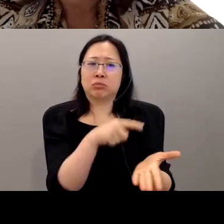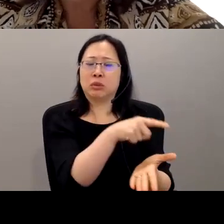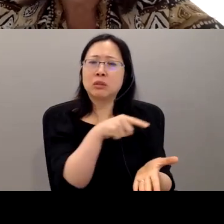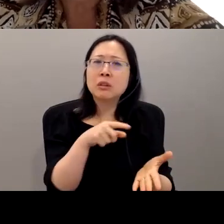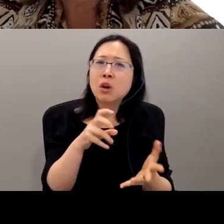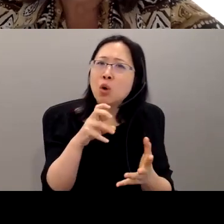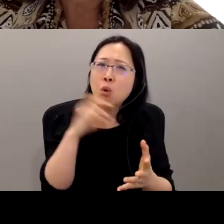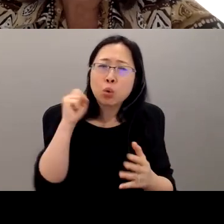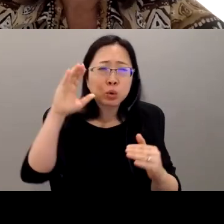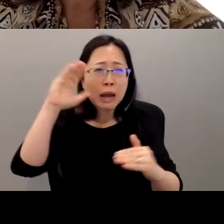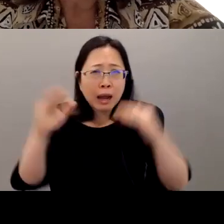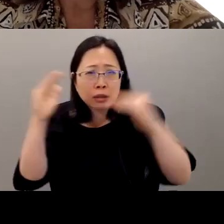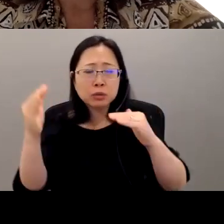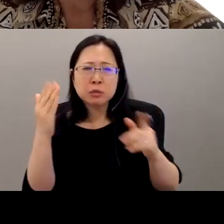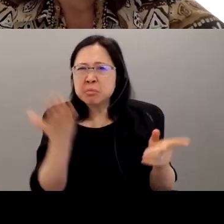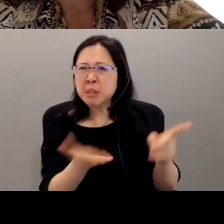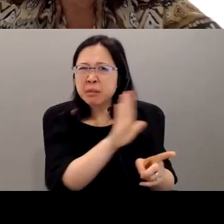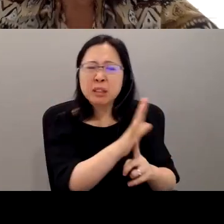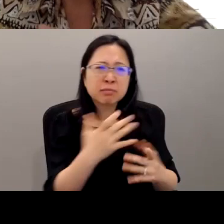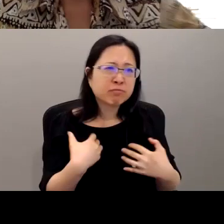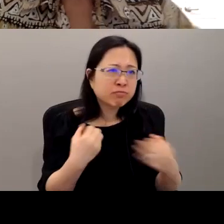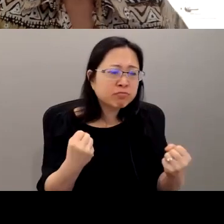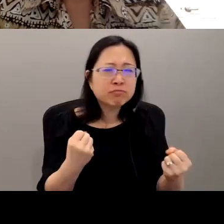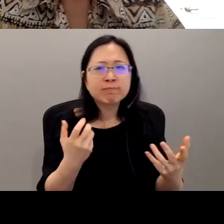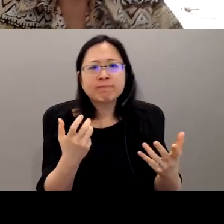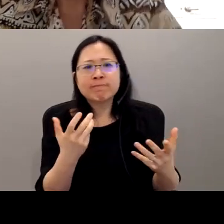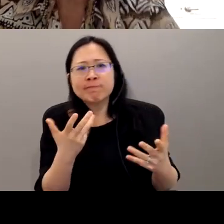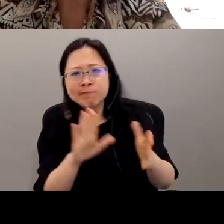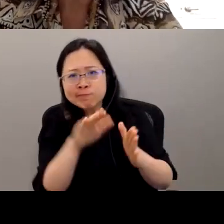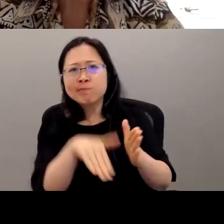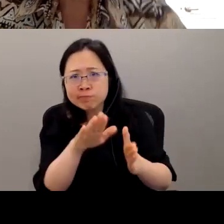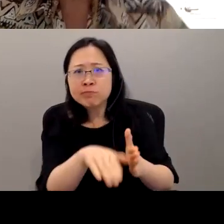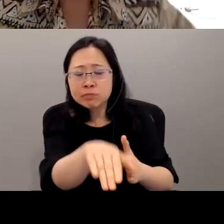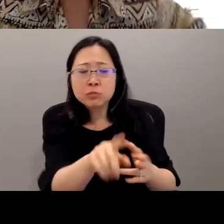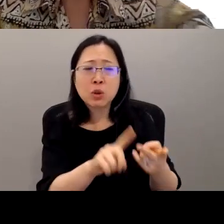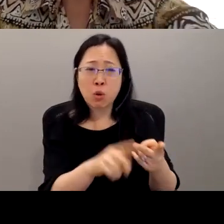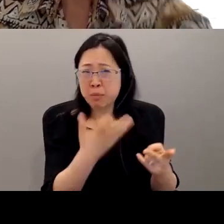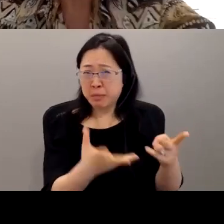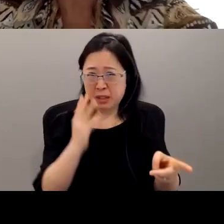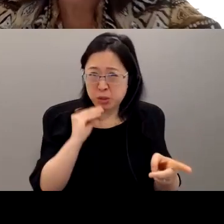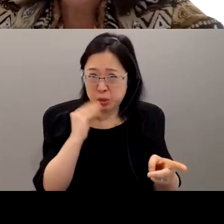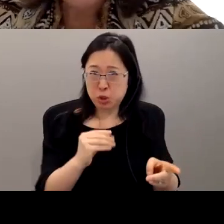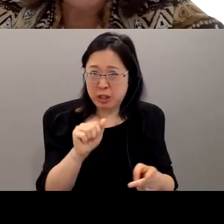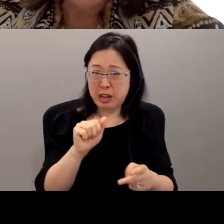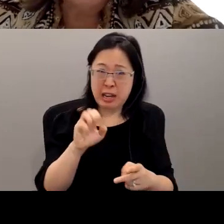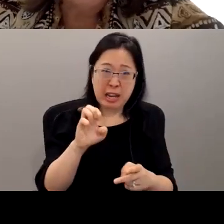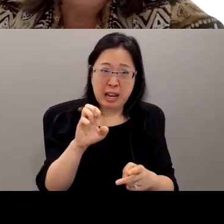health issues, or they are going through an elder abuse situation where